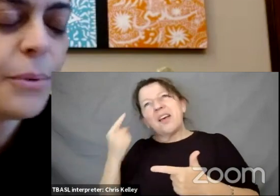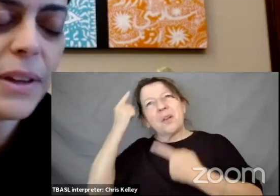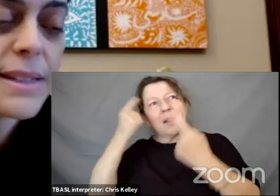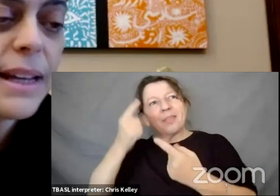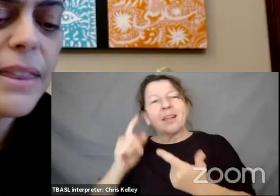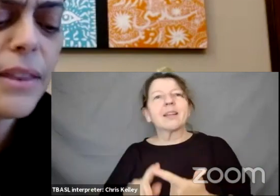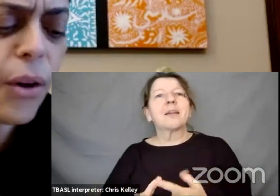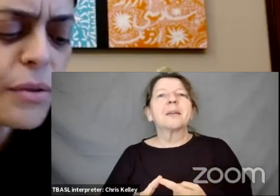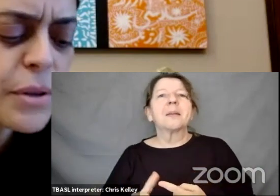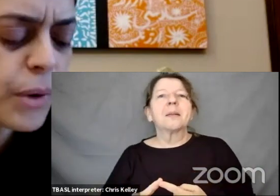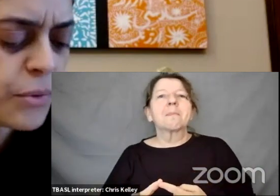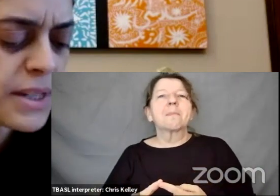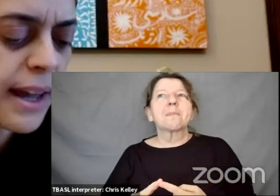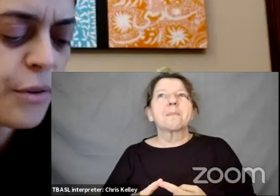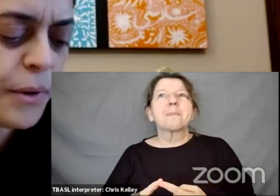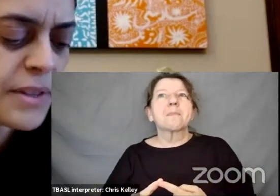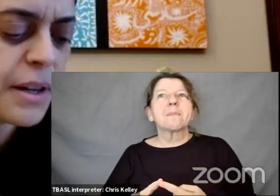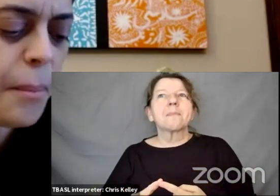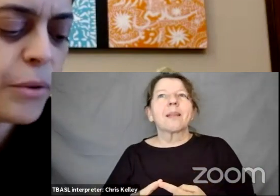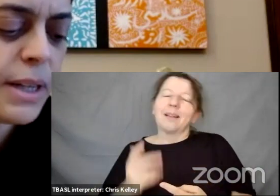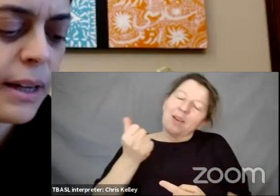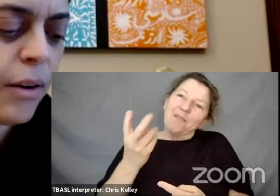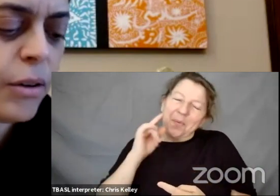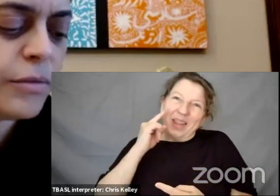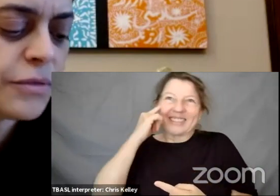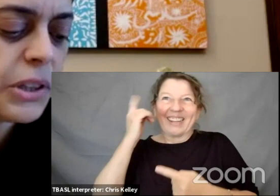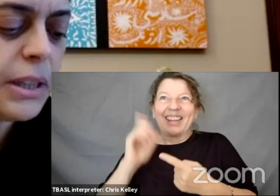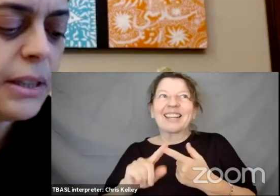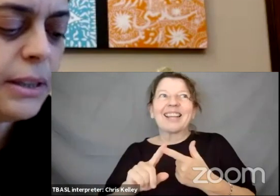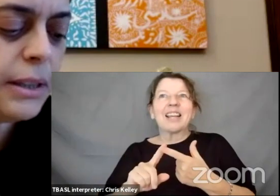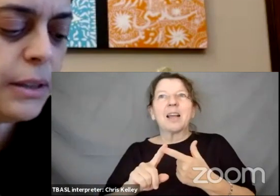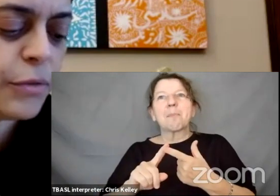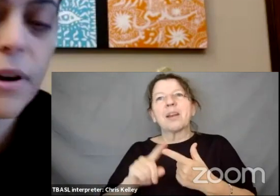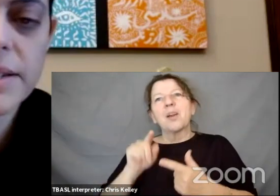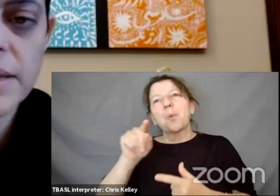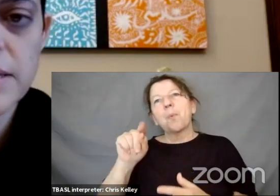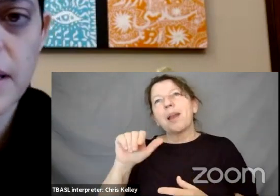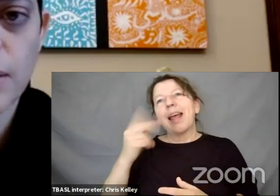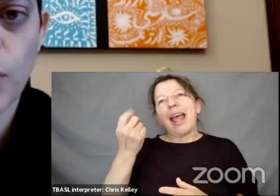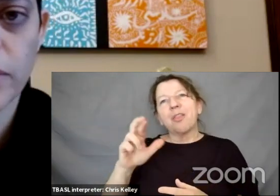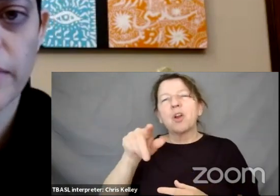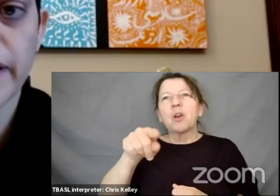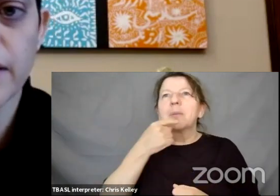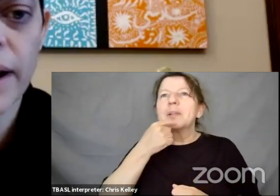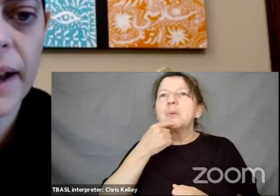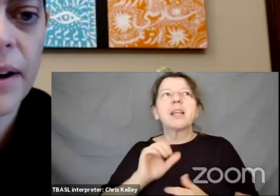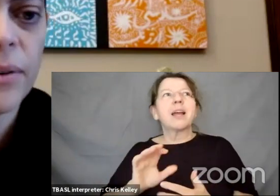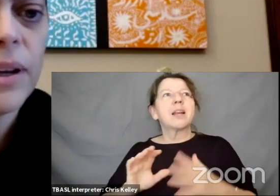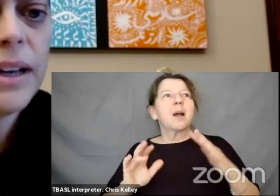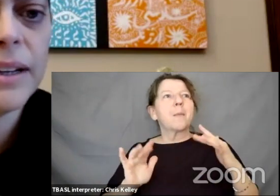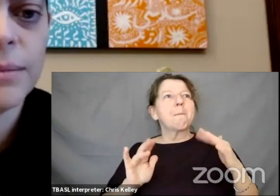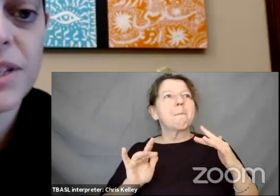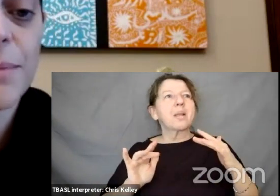a couple things. Also what you were saying, Heather, about this compounding of crisis that we're living in right